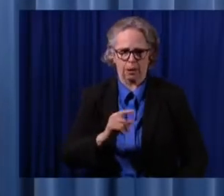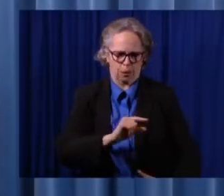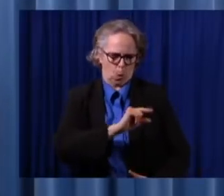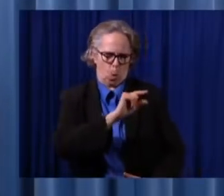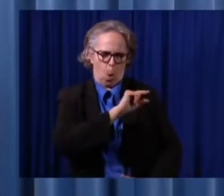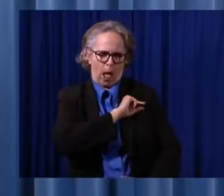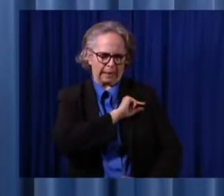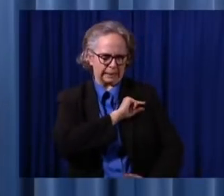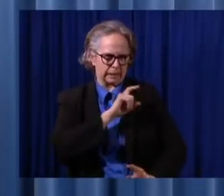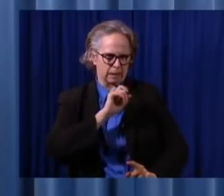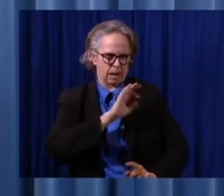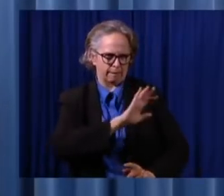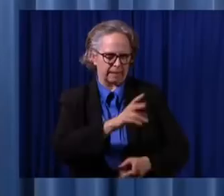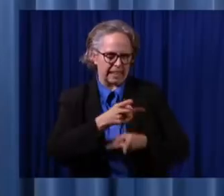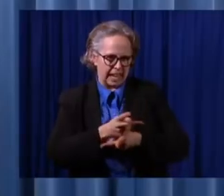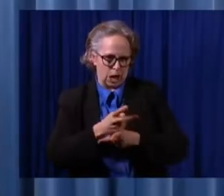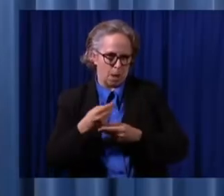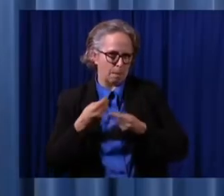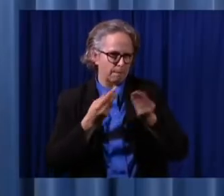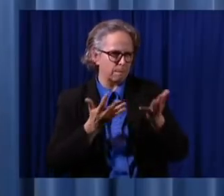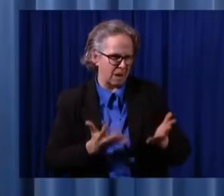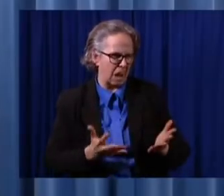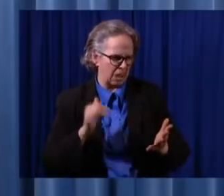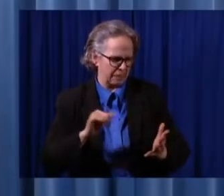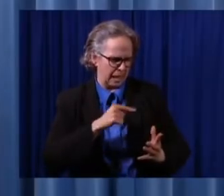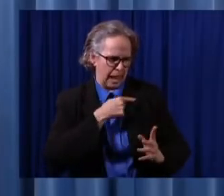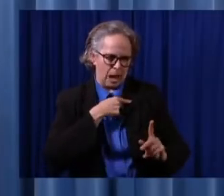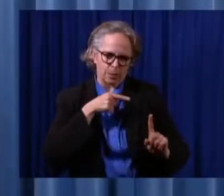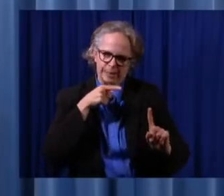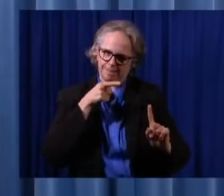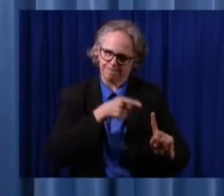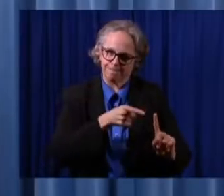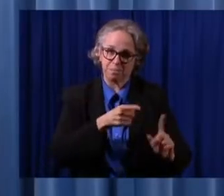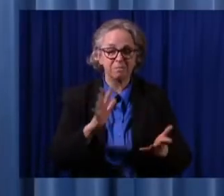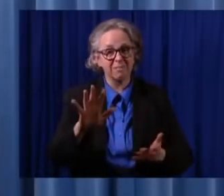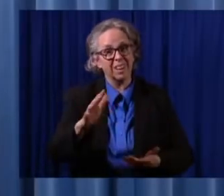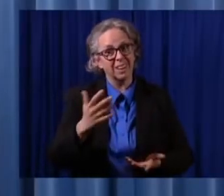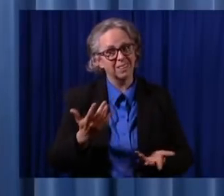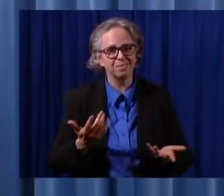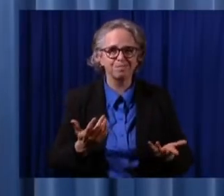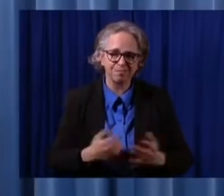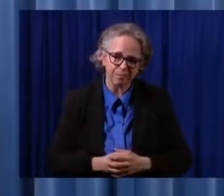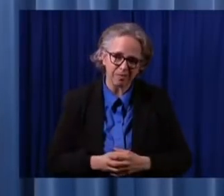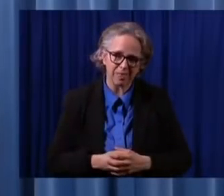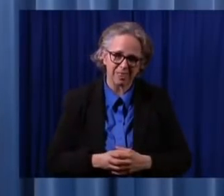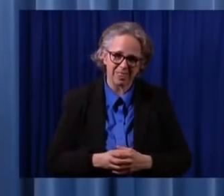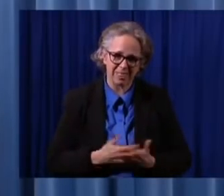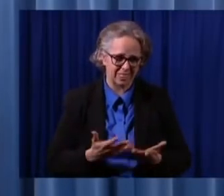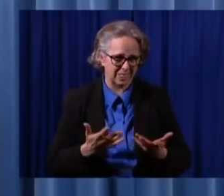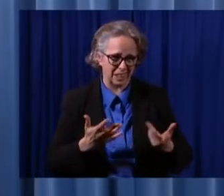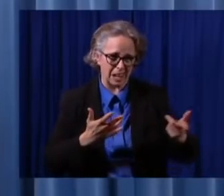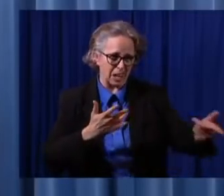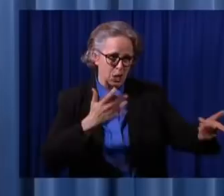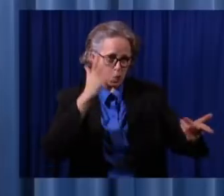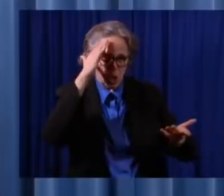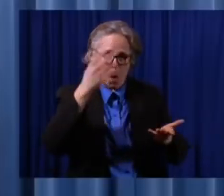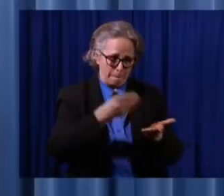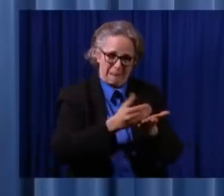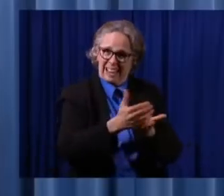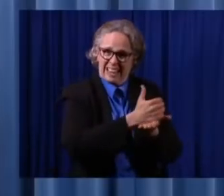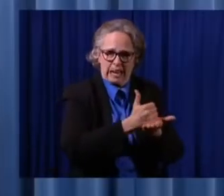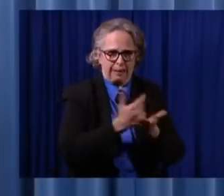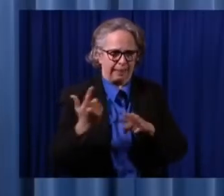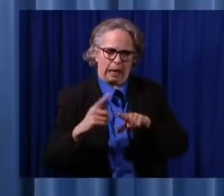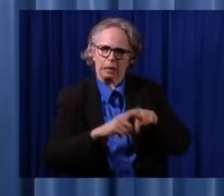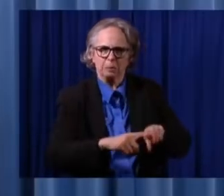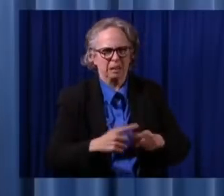ones, does certainly to some extent is impacted by the money that goes to